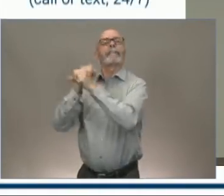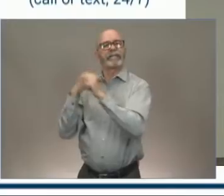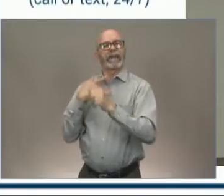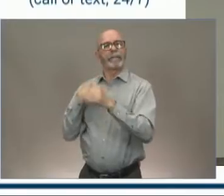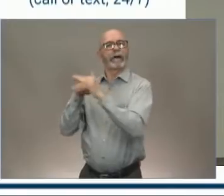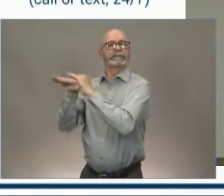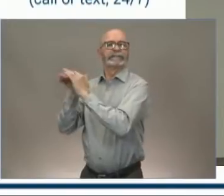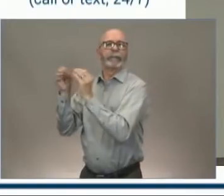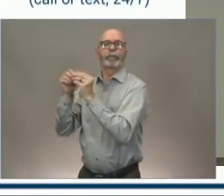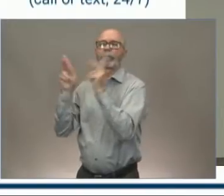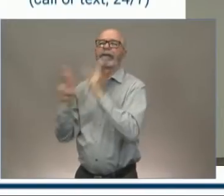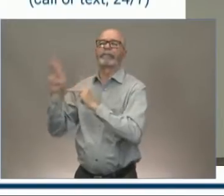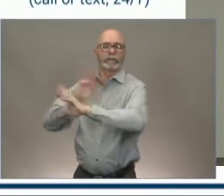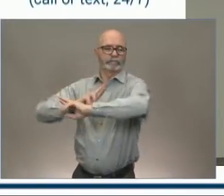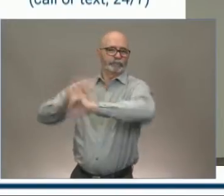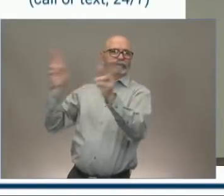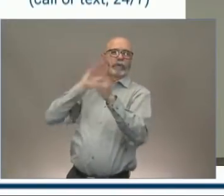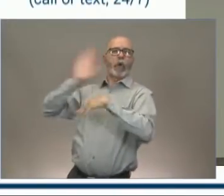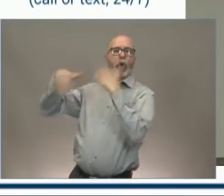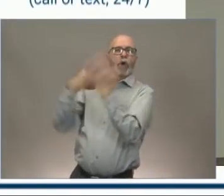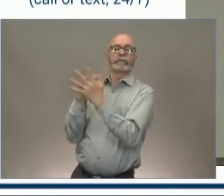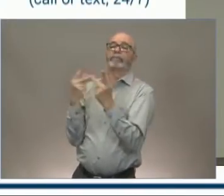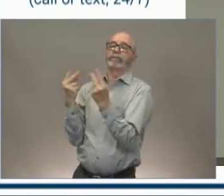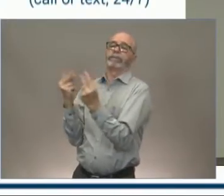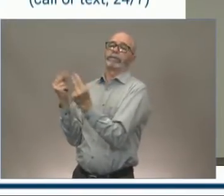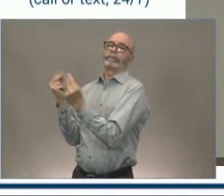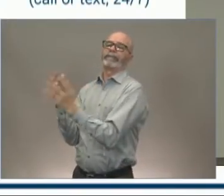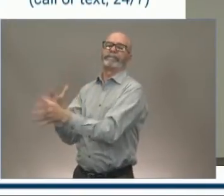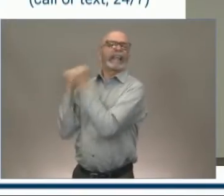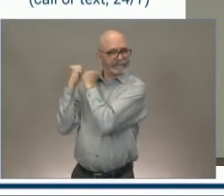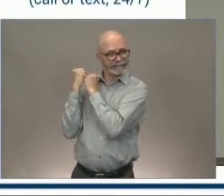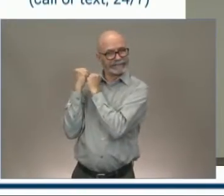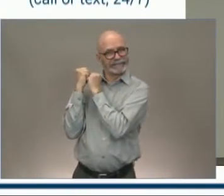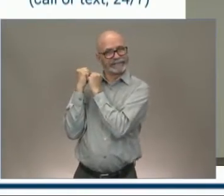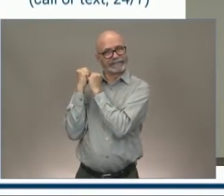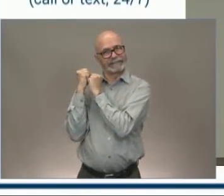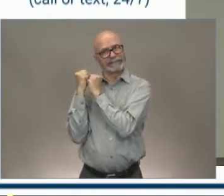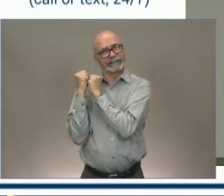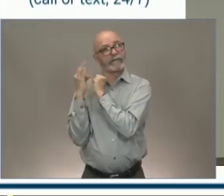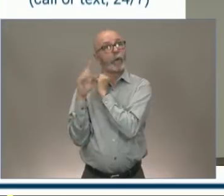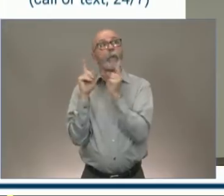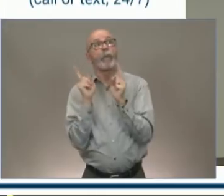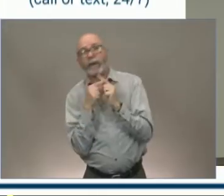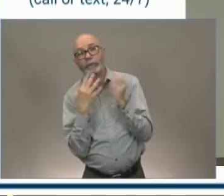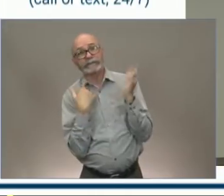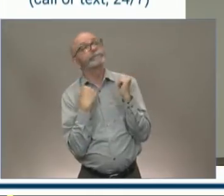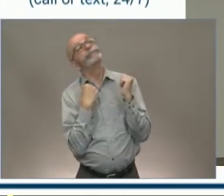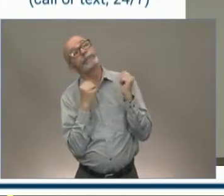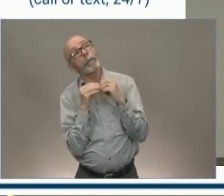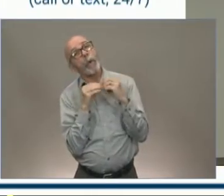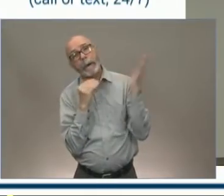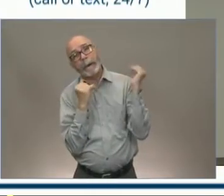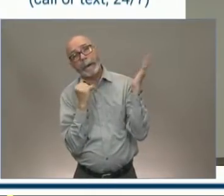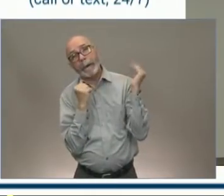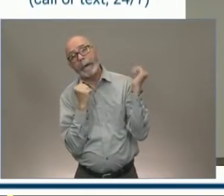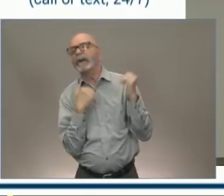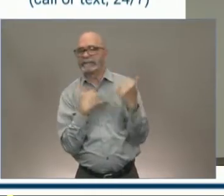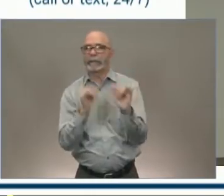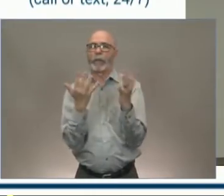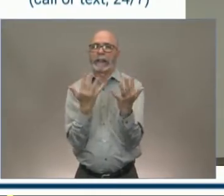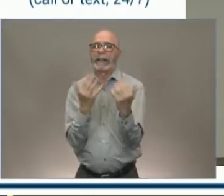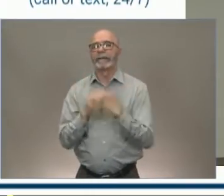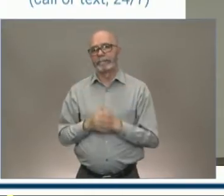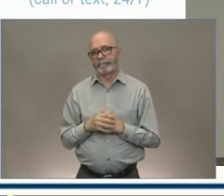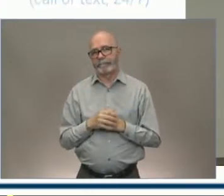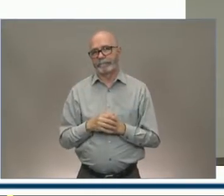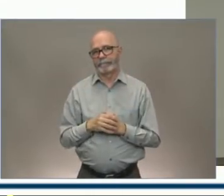COVID-19 faster. We're just waiting for final confirmation of that through the release of a NACI statement. We will